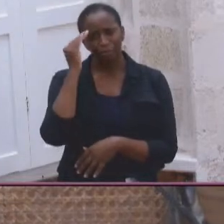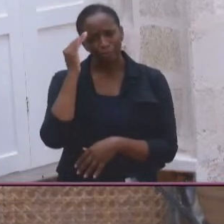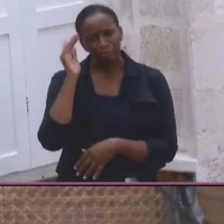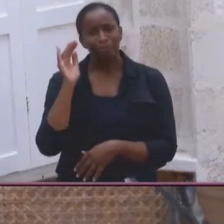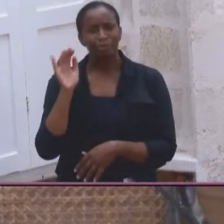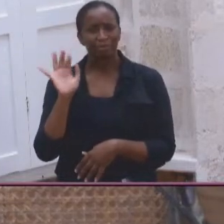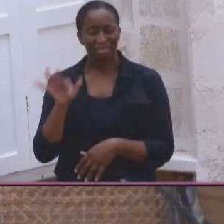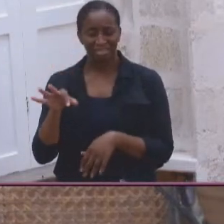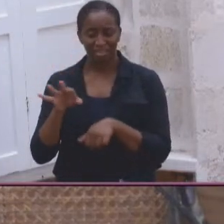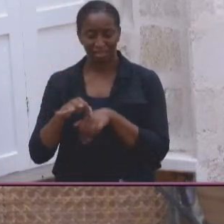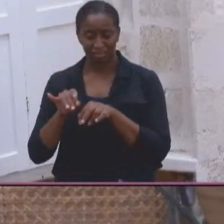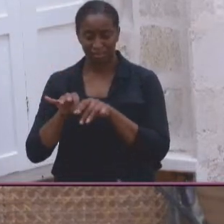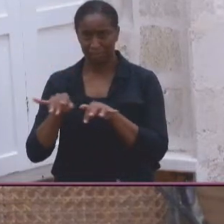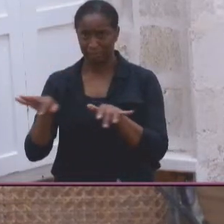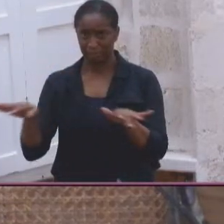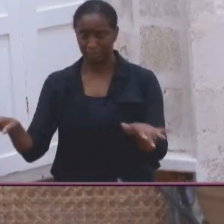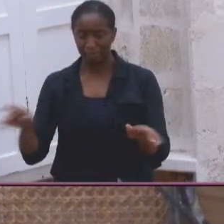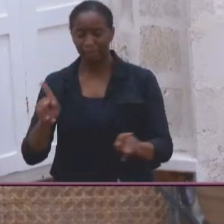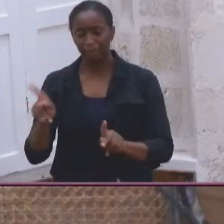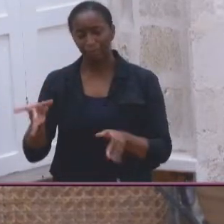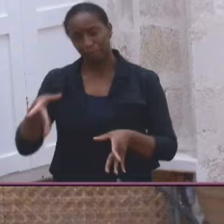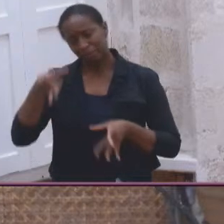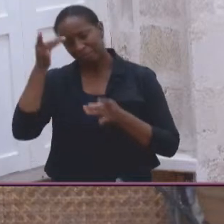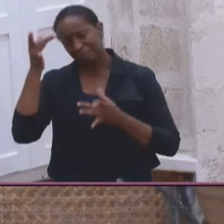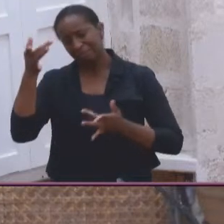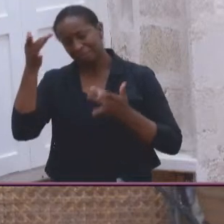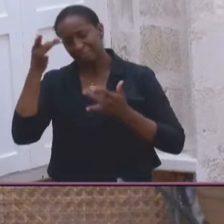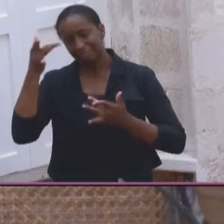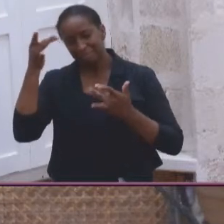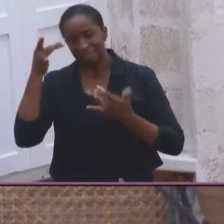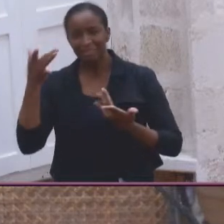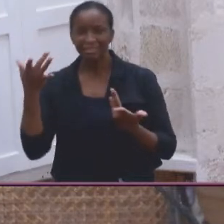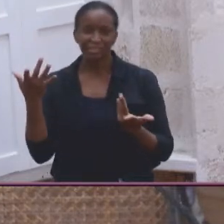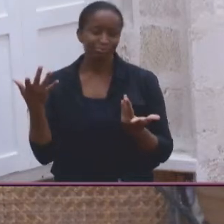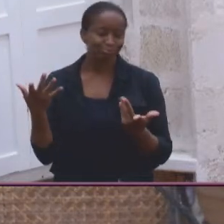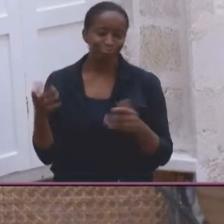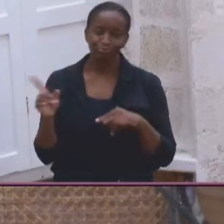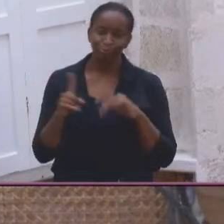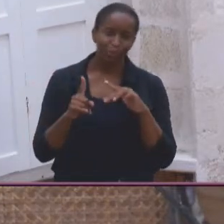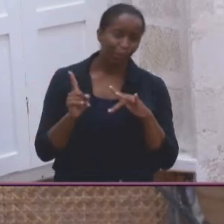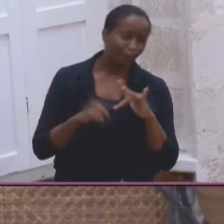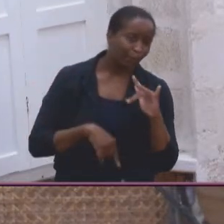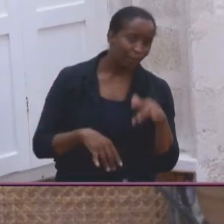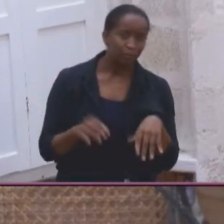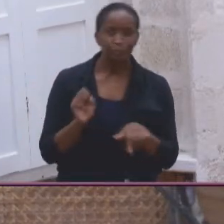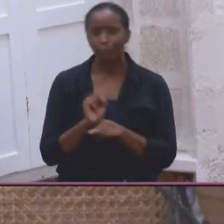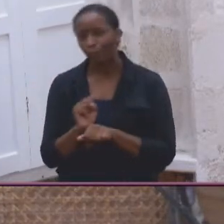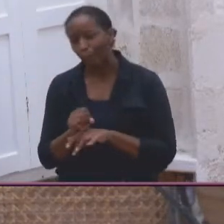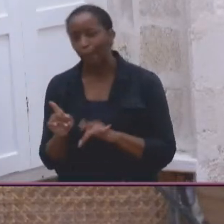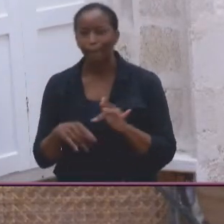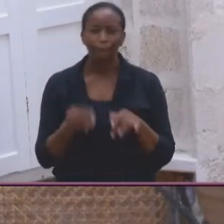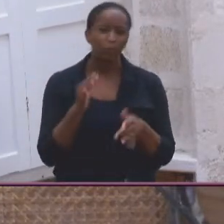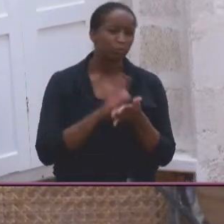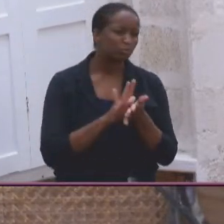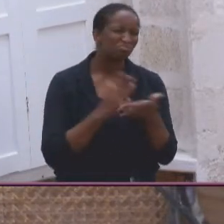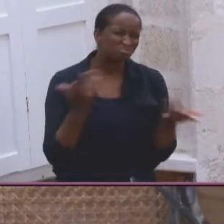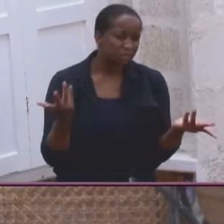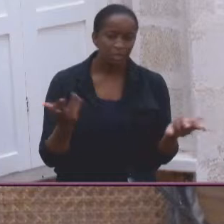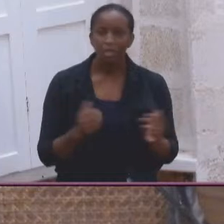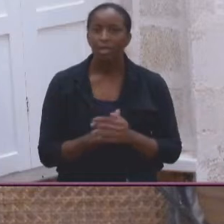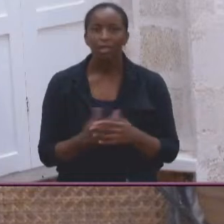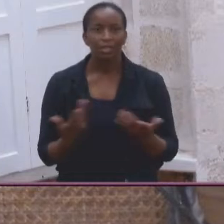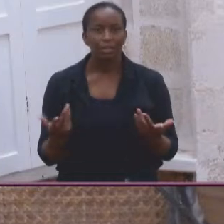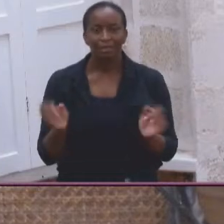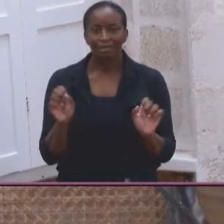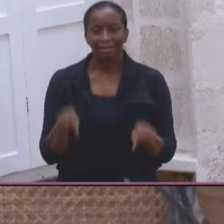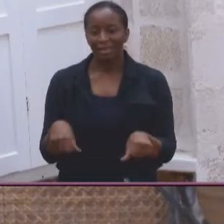Again, this is the work of the environmental health officers, because going house to house in every single community, don't